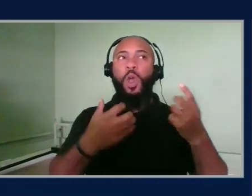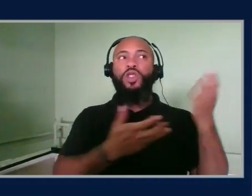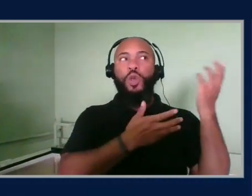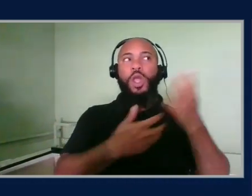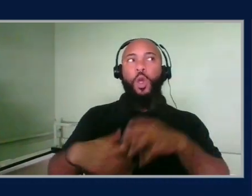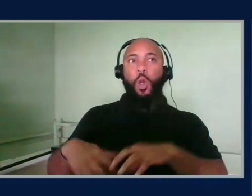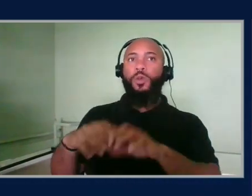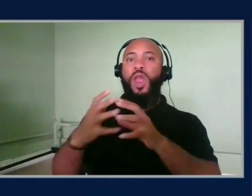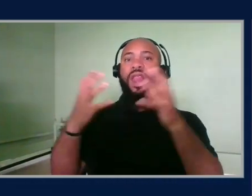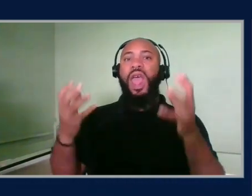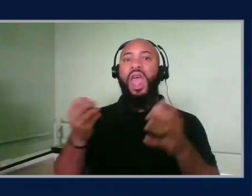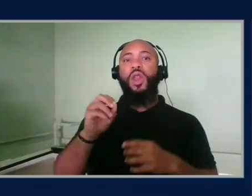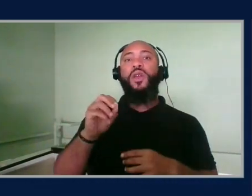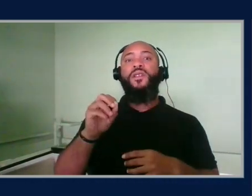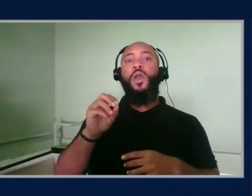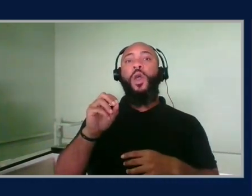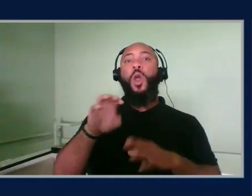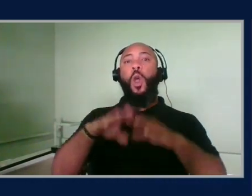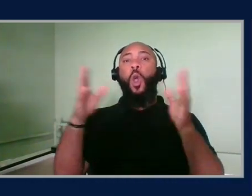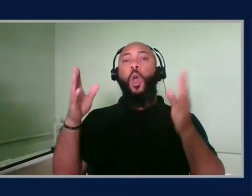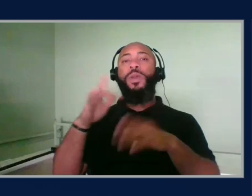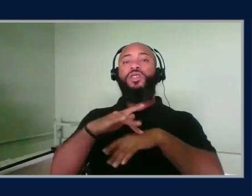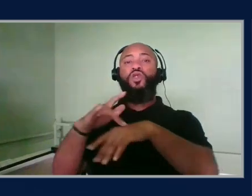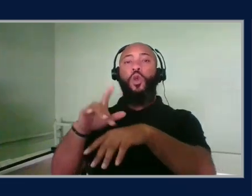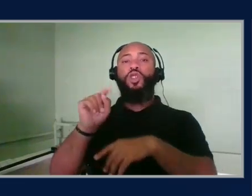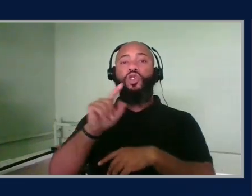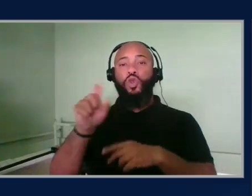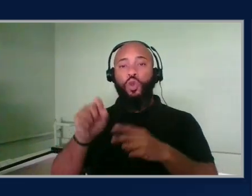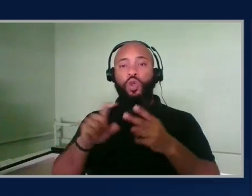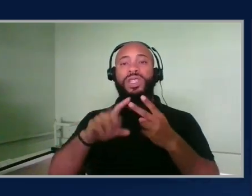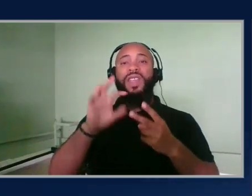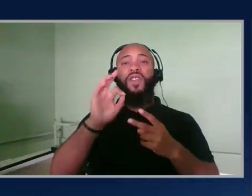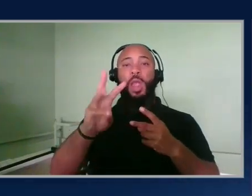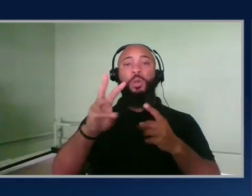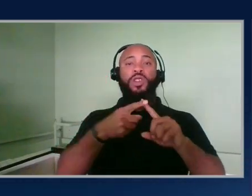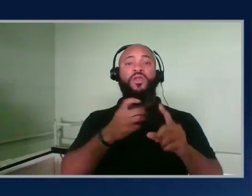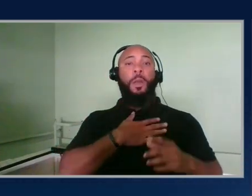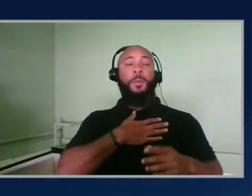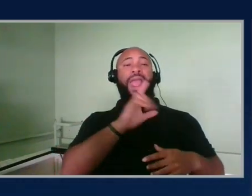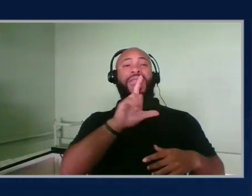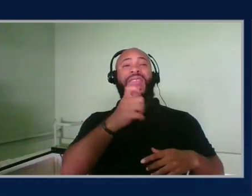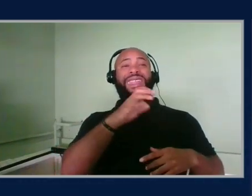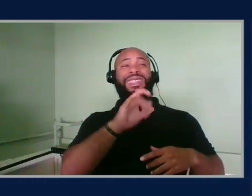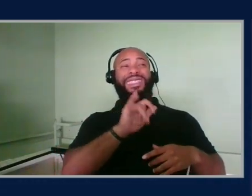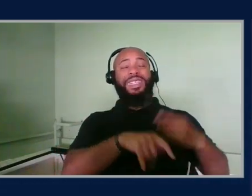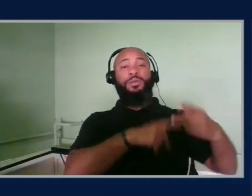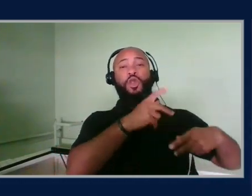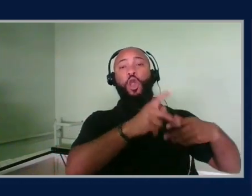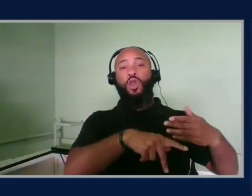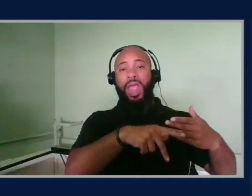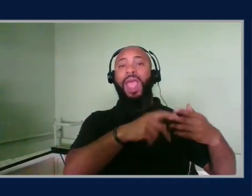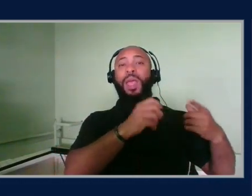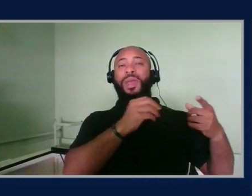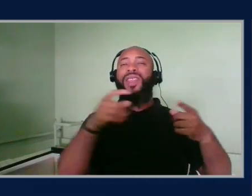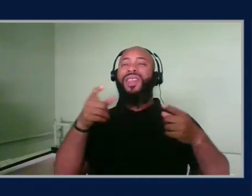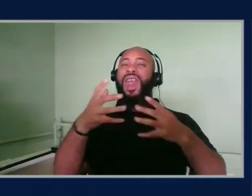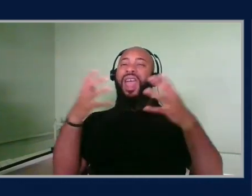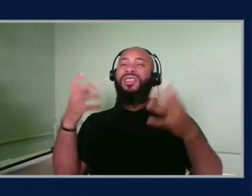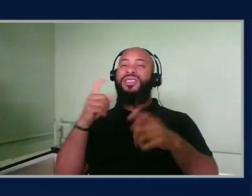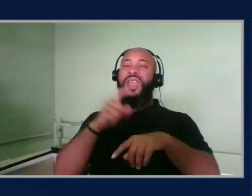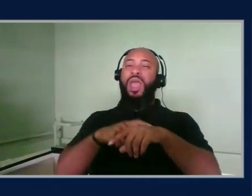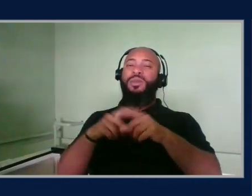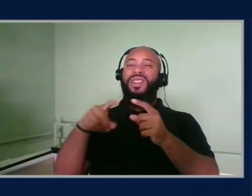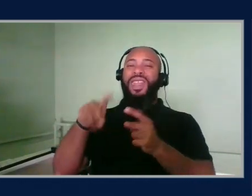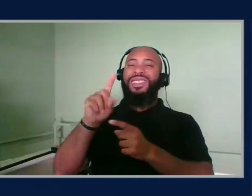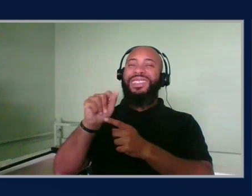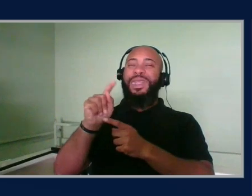of open source frameworks. And those things are going to demand different types of data semantics in some cases. Some of them are even going to have things